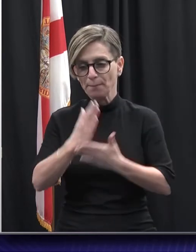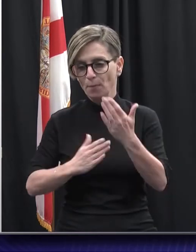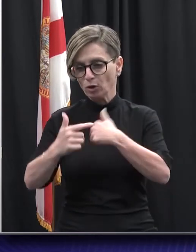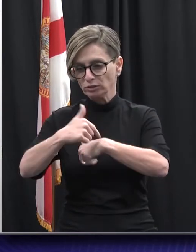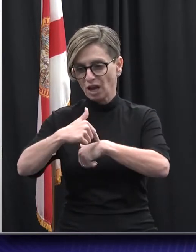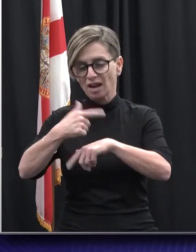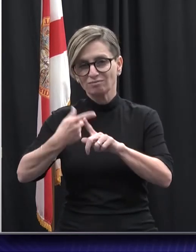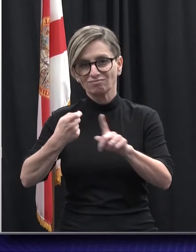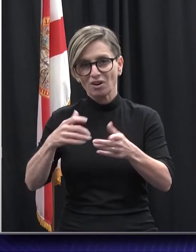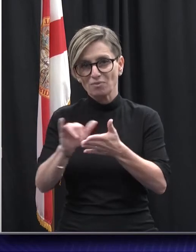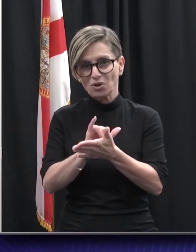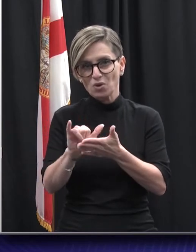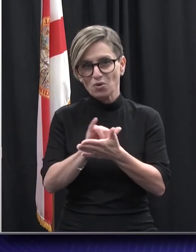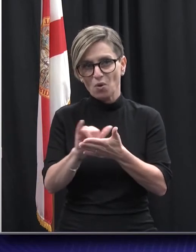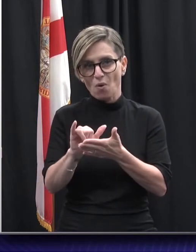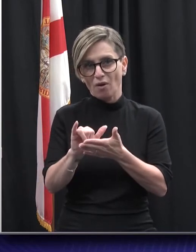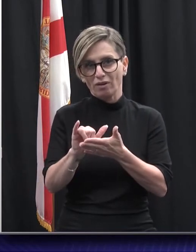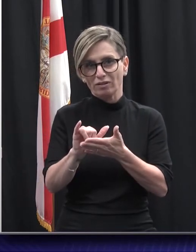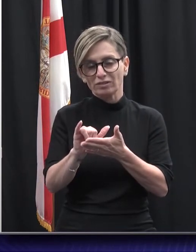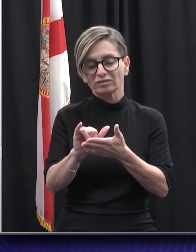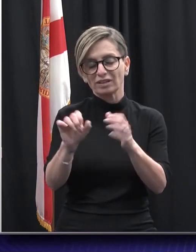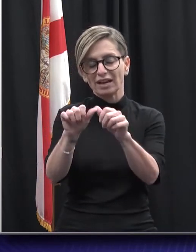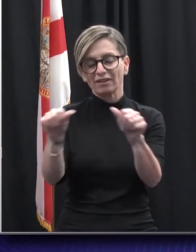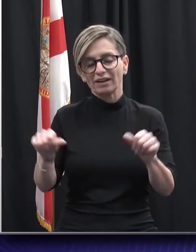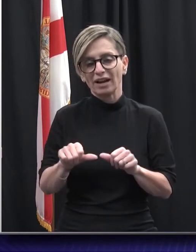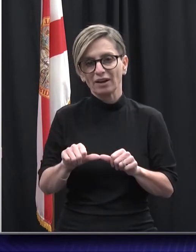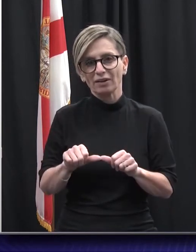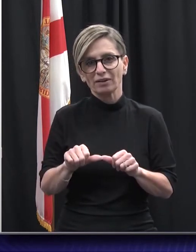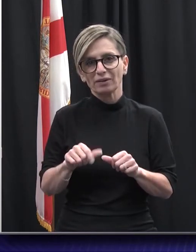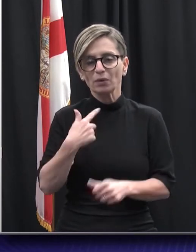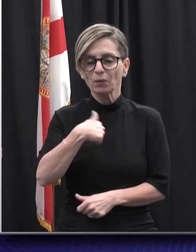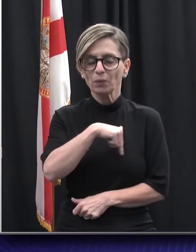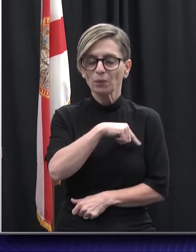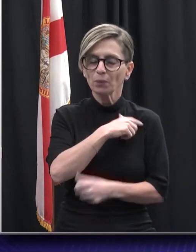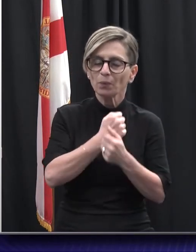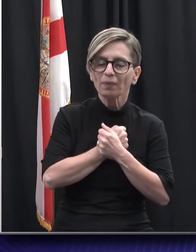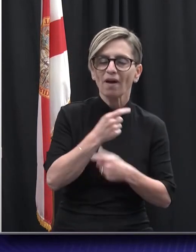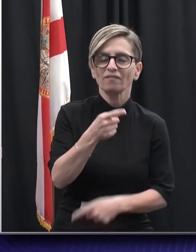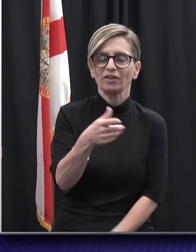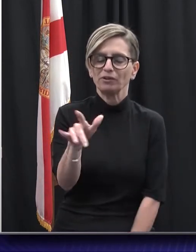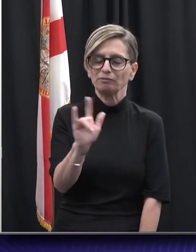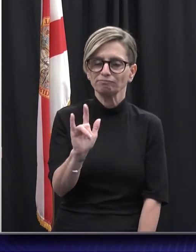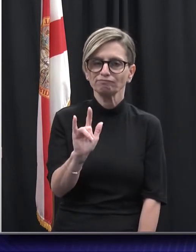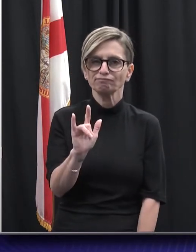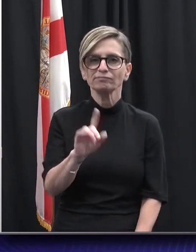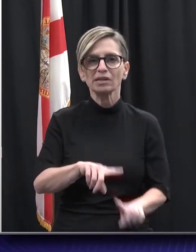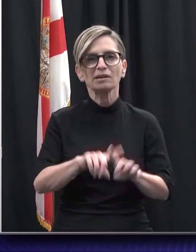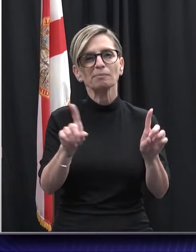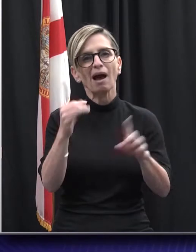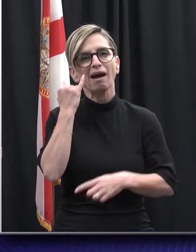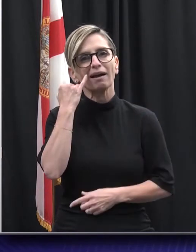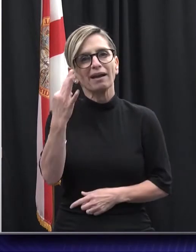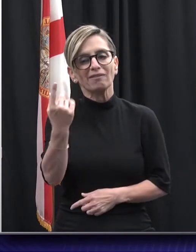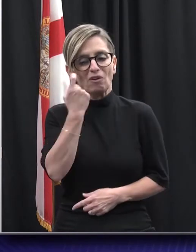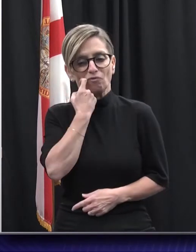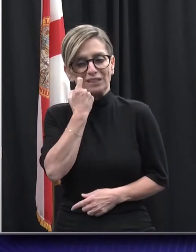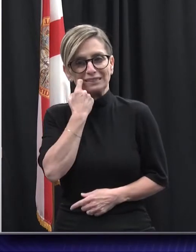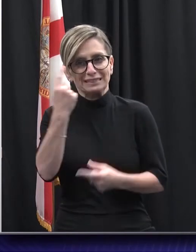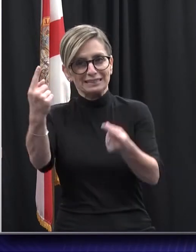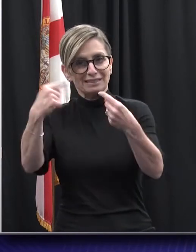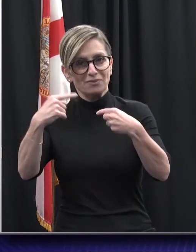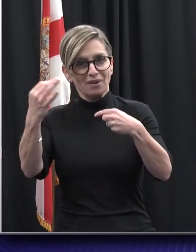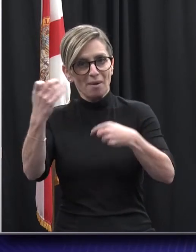tri-state area, know that we love you. But if you have recently come back to our area, you need to be